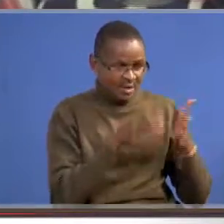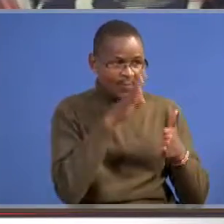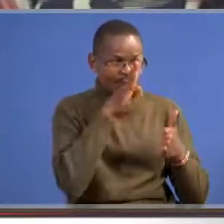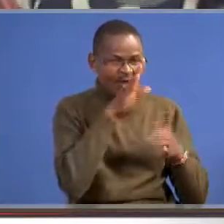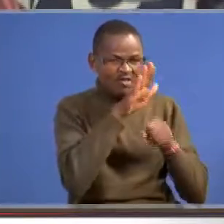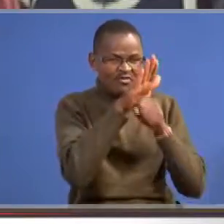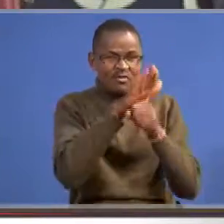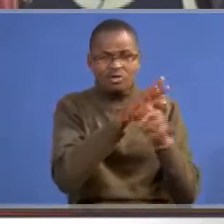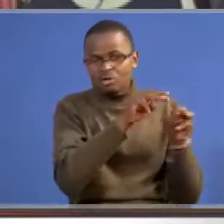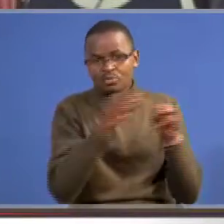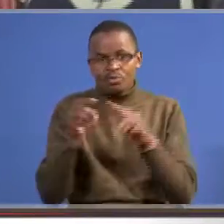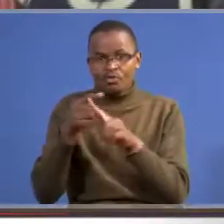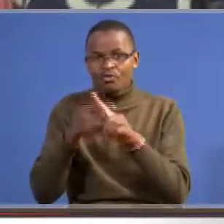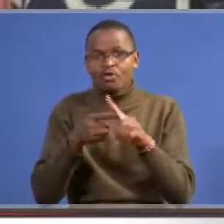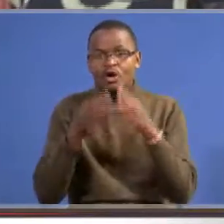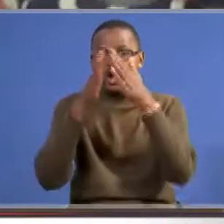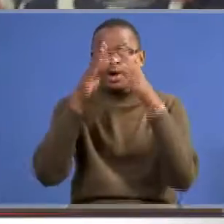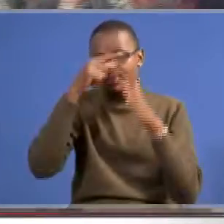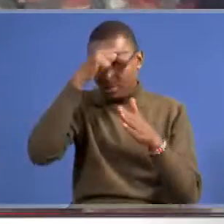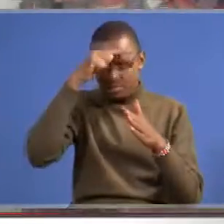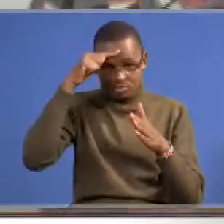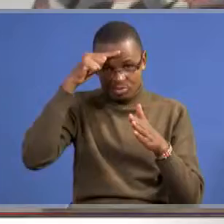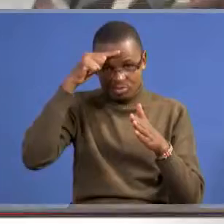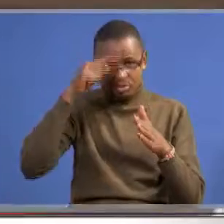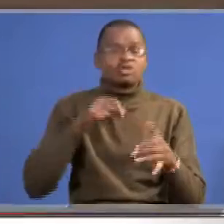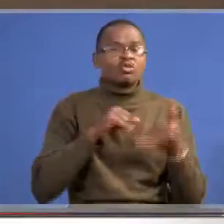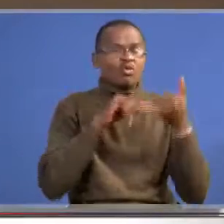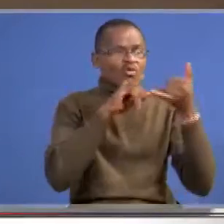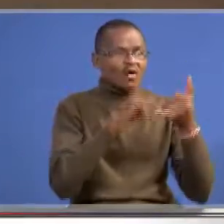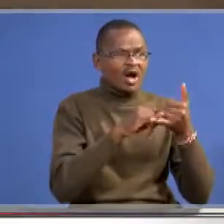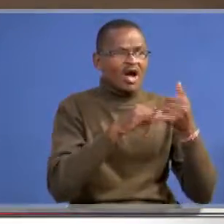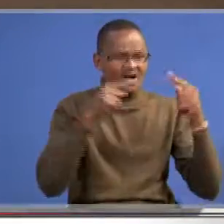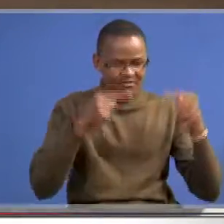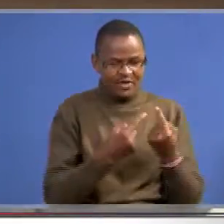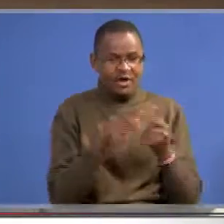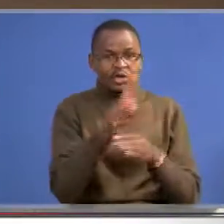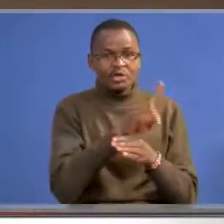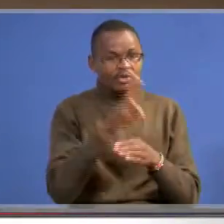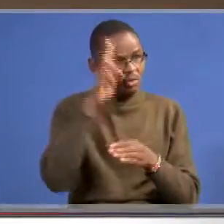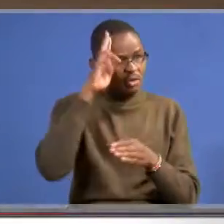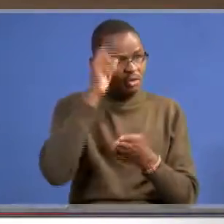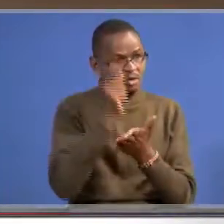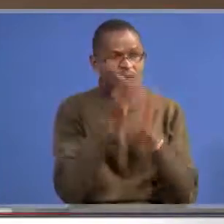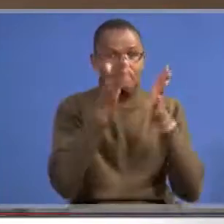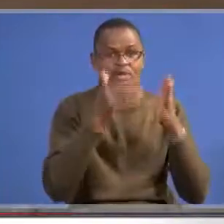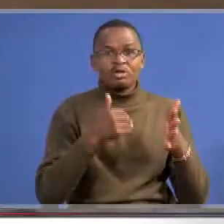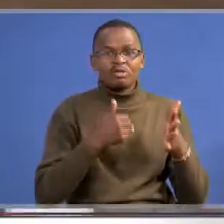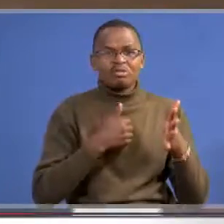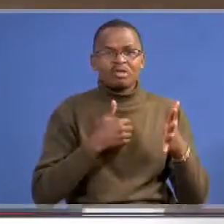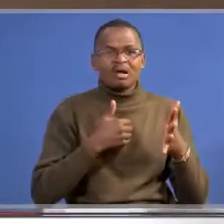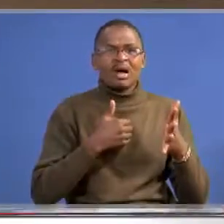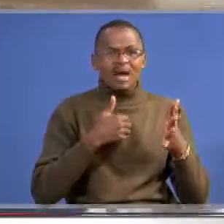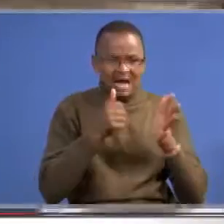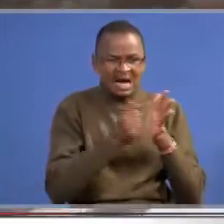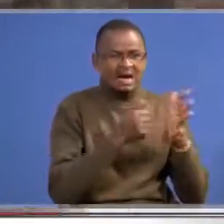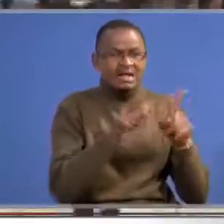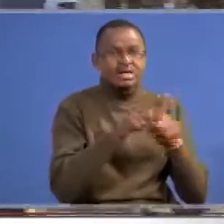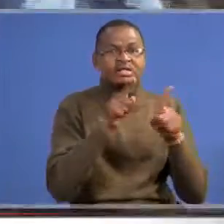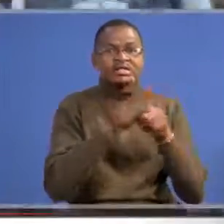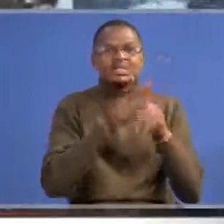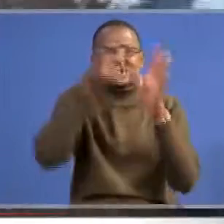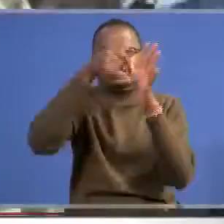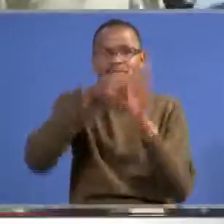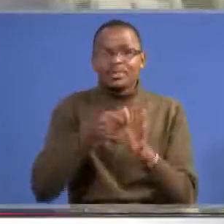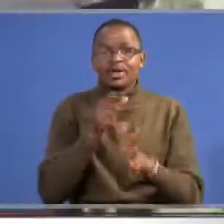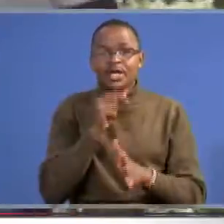been forced to move out of his house because his wife was violent and was using police officers to harass and intimidate him.